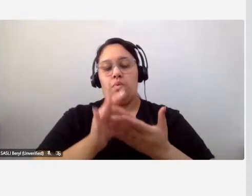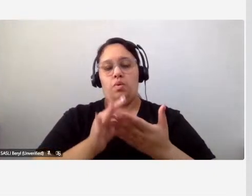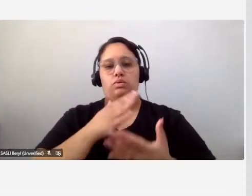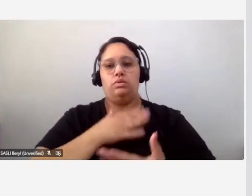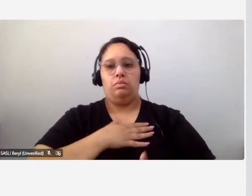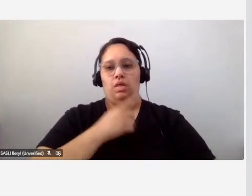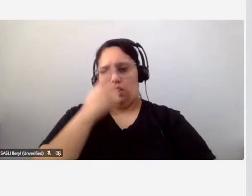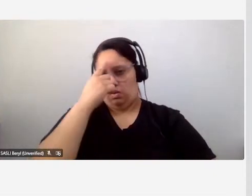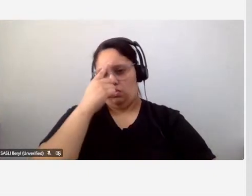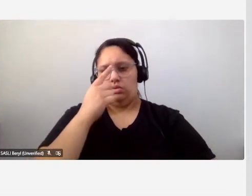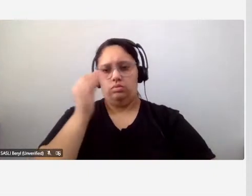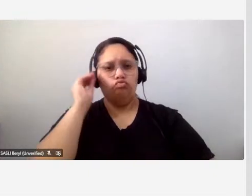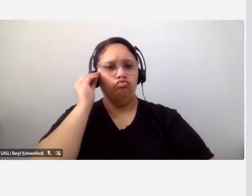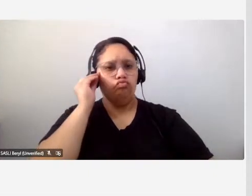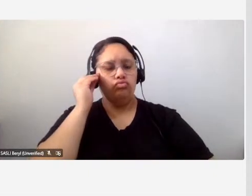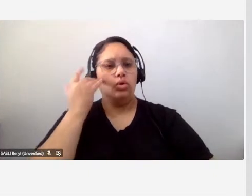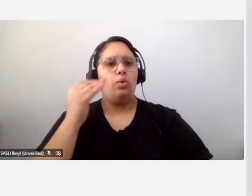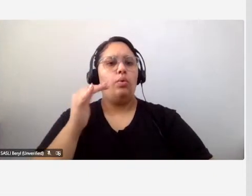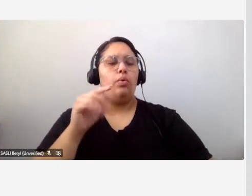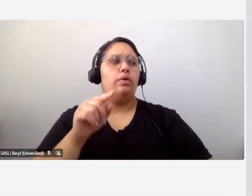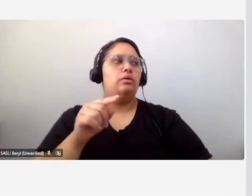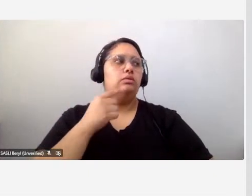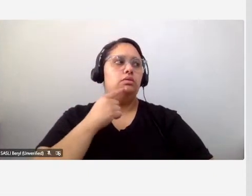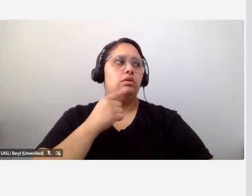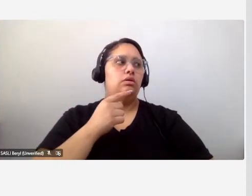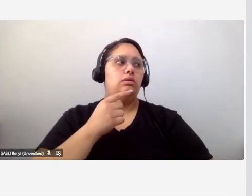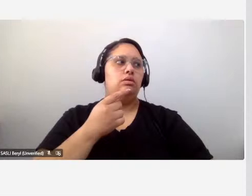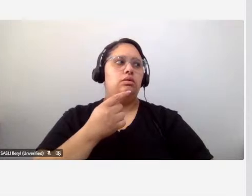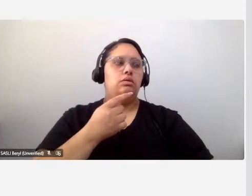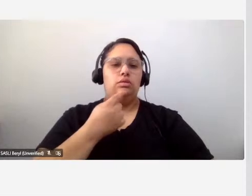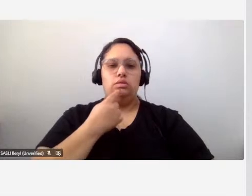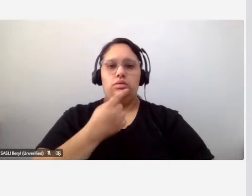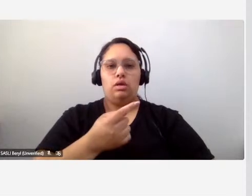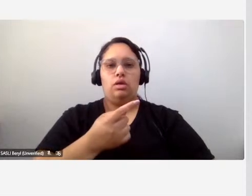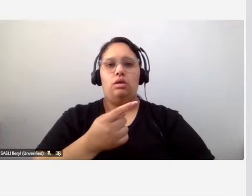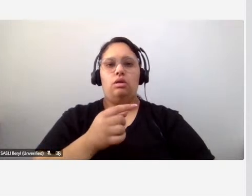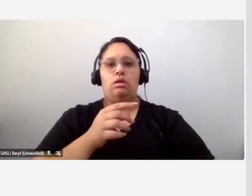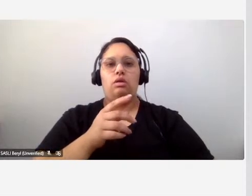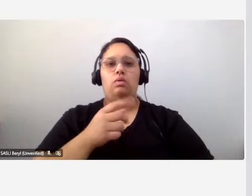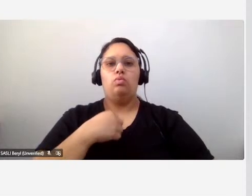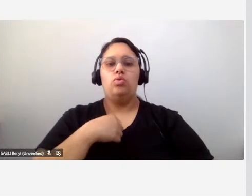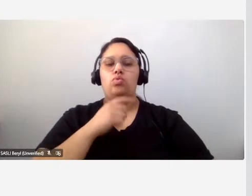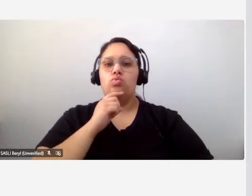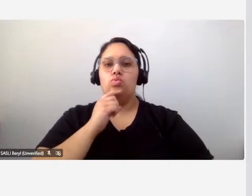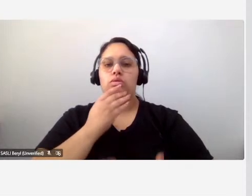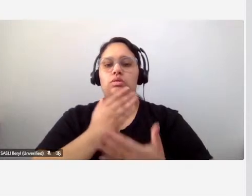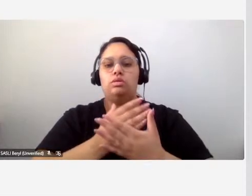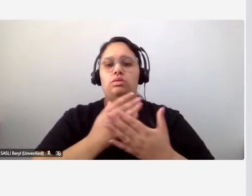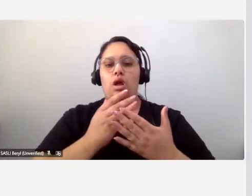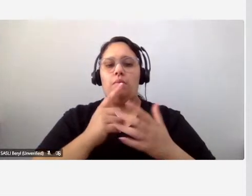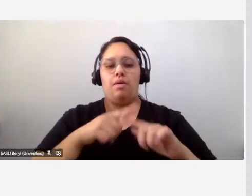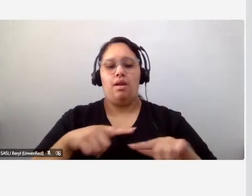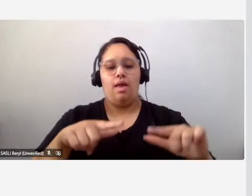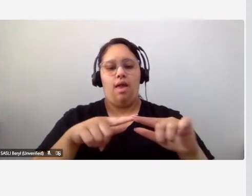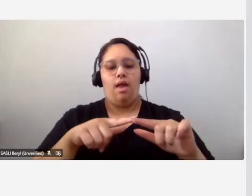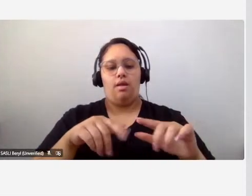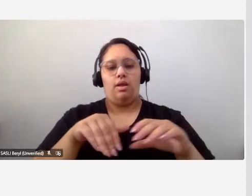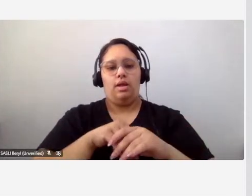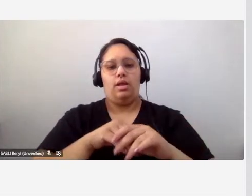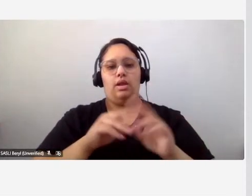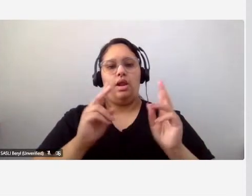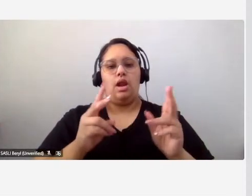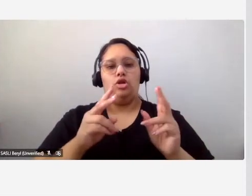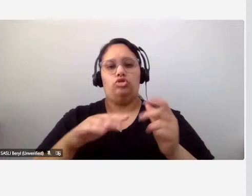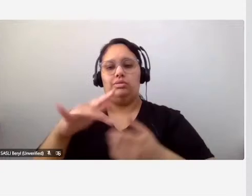actually thought was very innovative. Something that he said that why don't we use some of the land in some of our nature sites